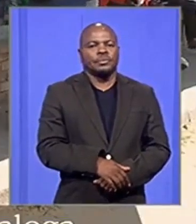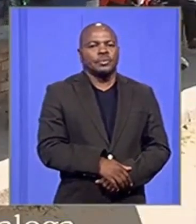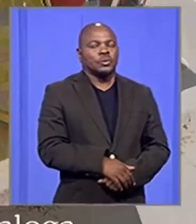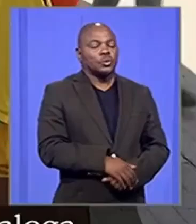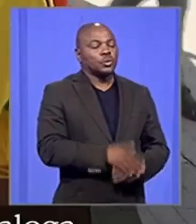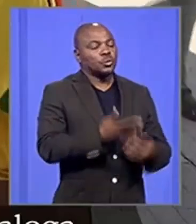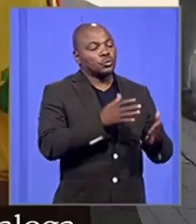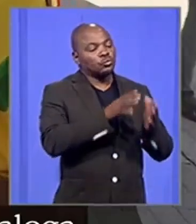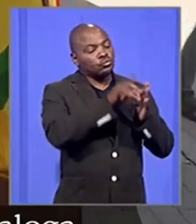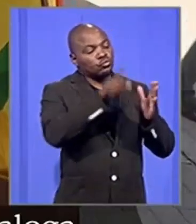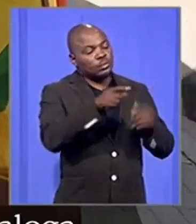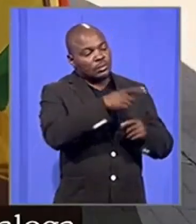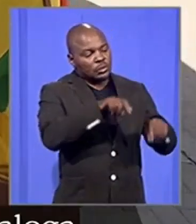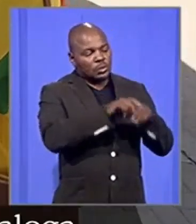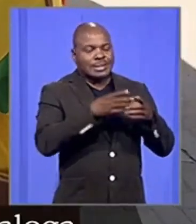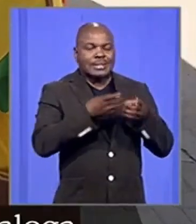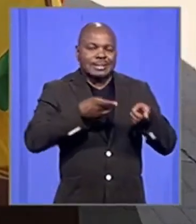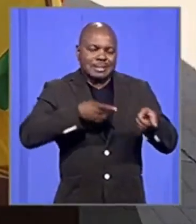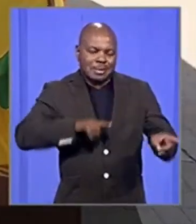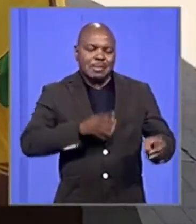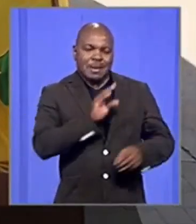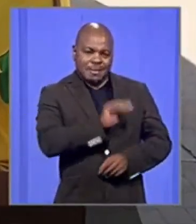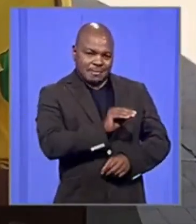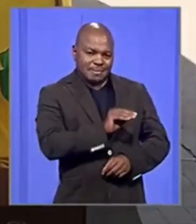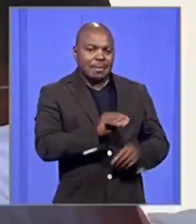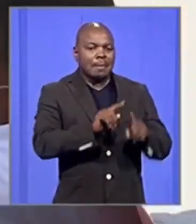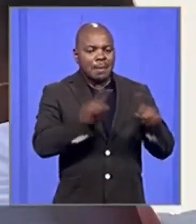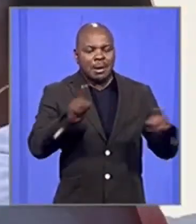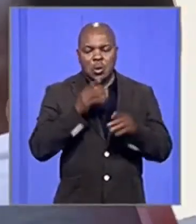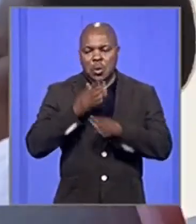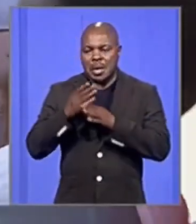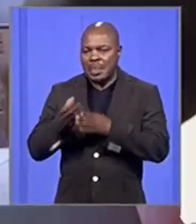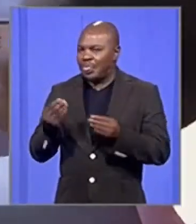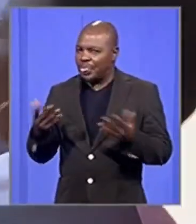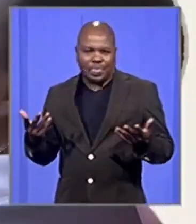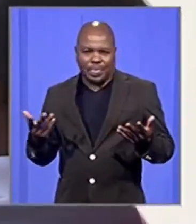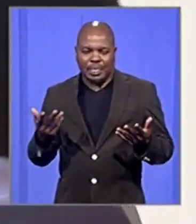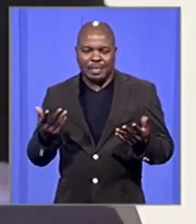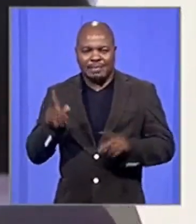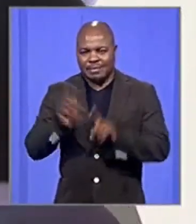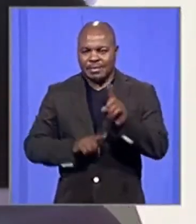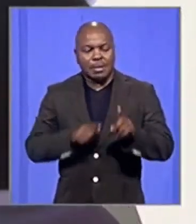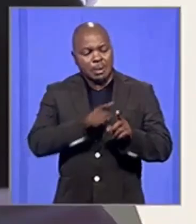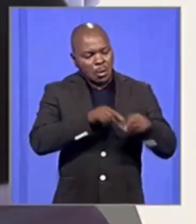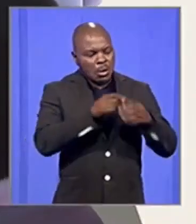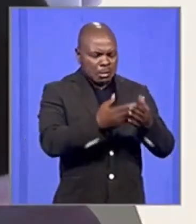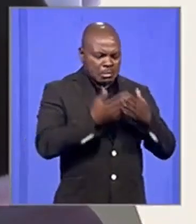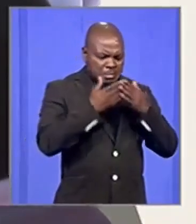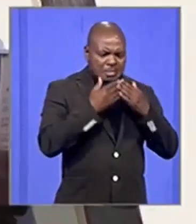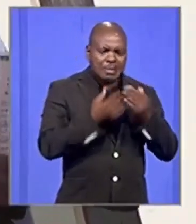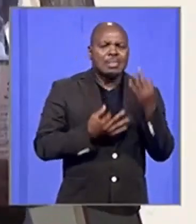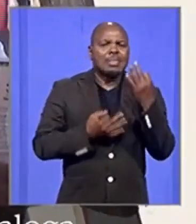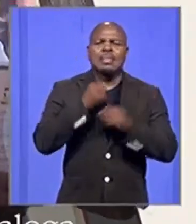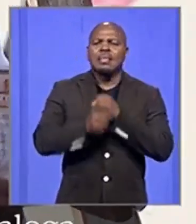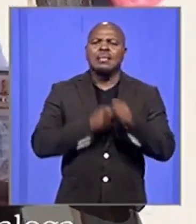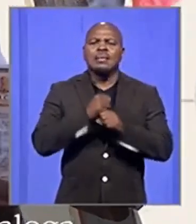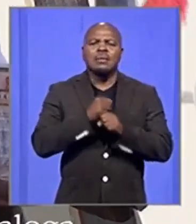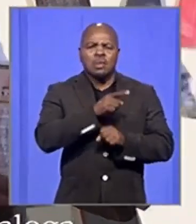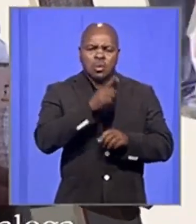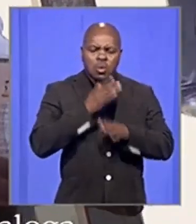Baithuti ba ba nang le didiploma ba retelelwa ke go bona tiro le fa ba ithutile dingwaga di le 3 go dira